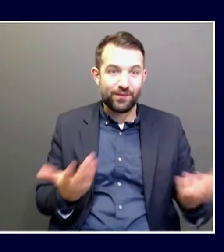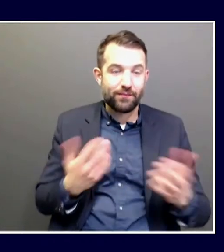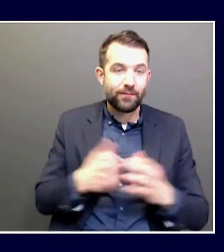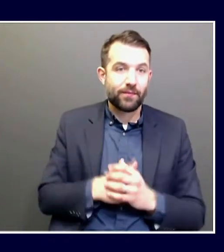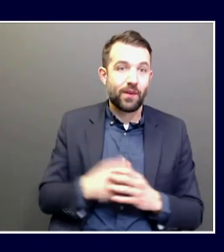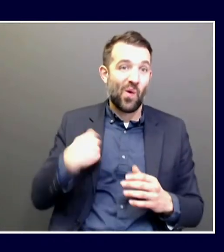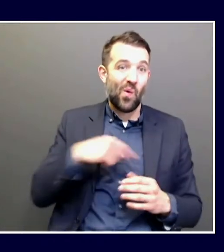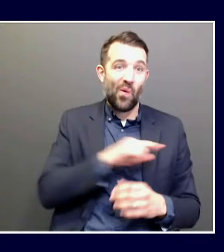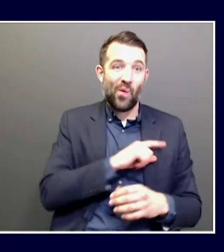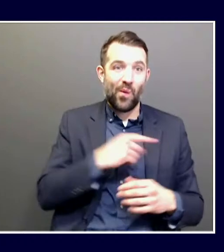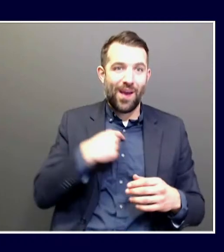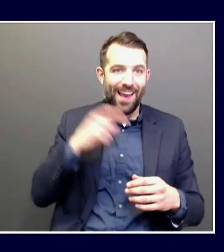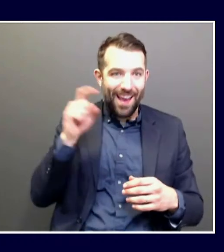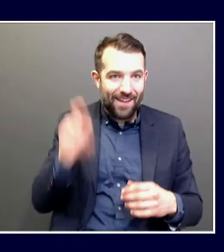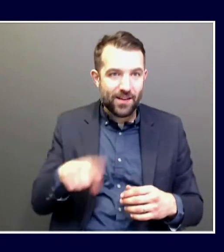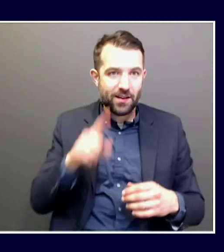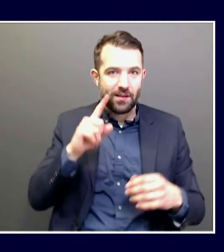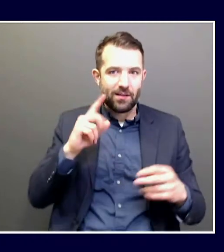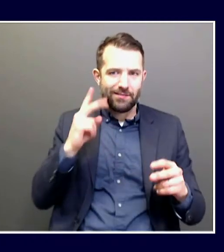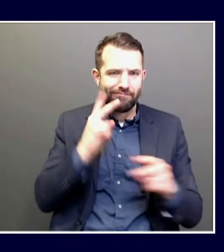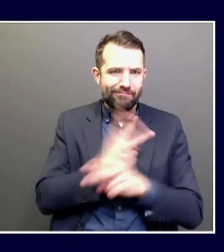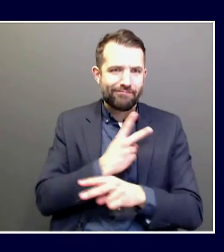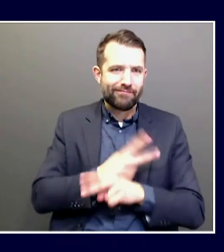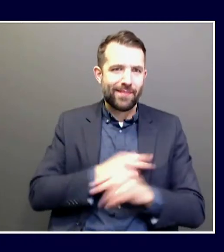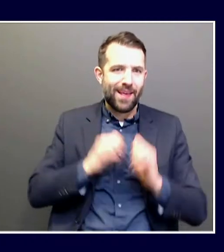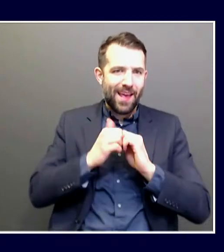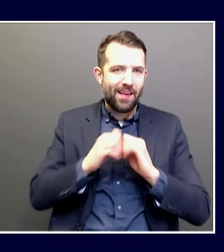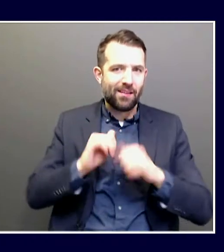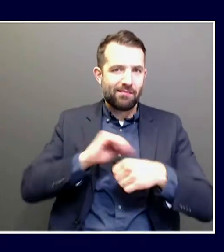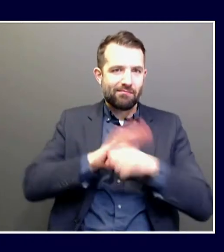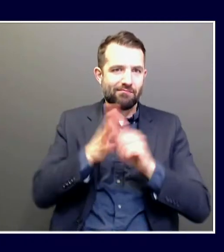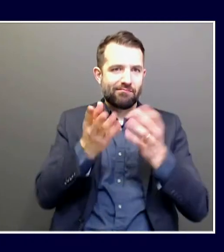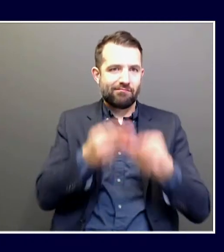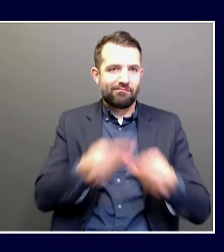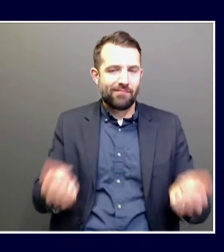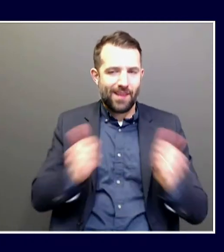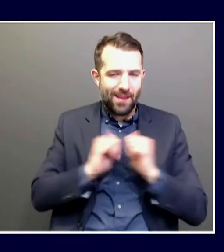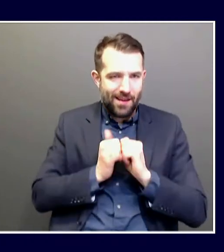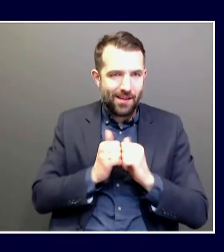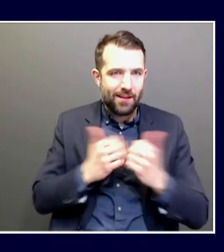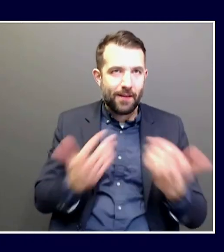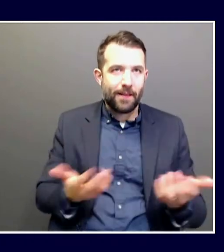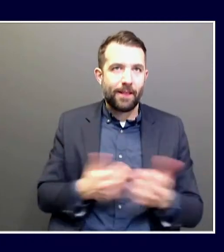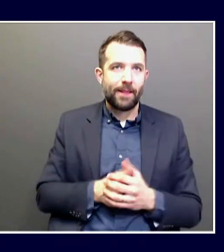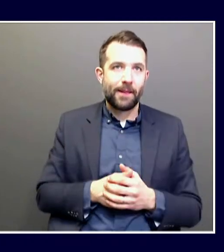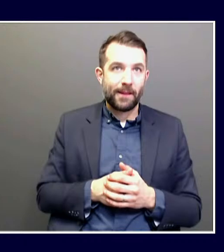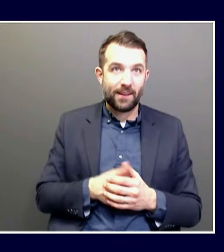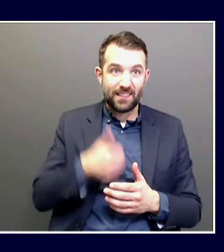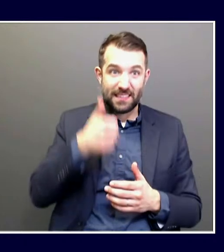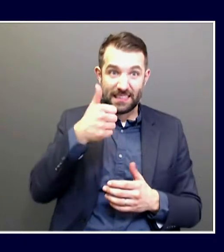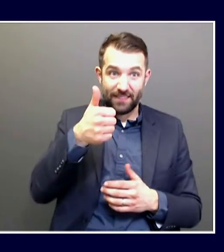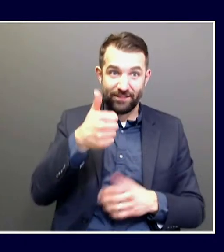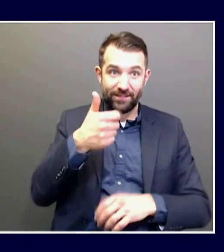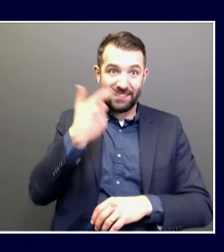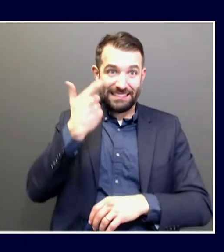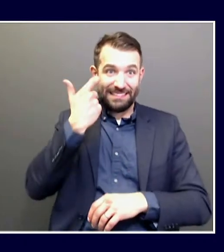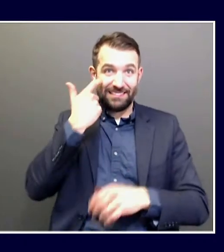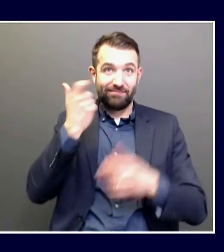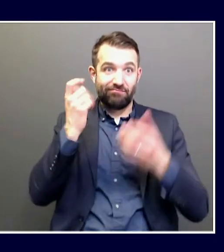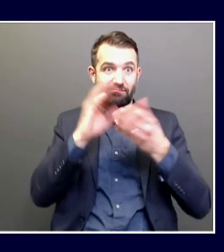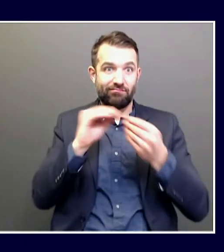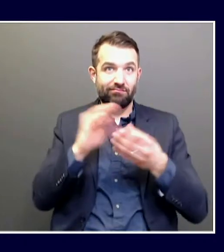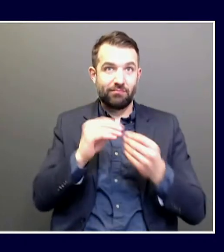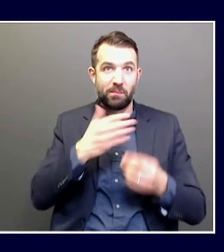COVID-19. I know that, Commissioner, you just even yourself laid out some of the best practices that we've known from day